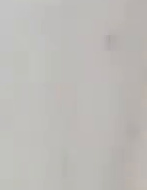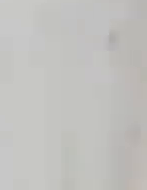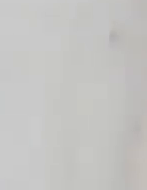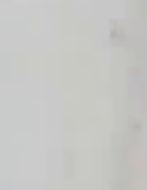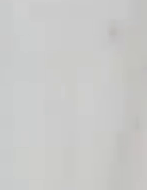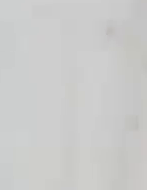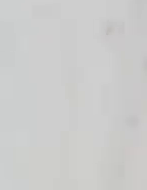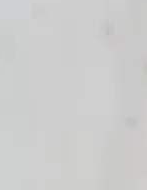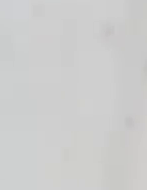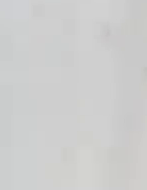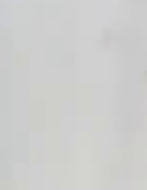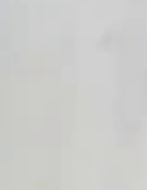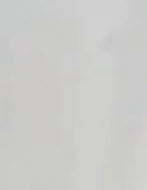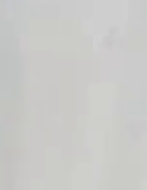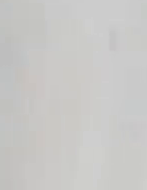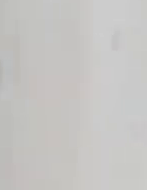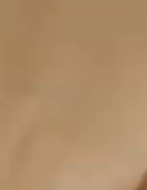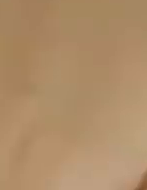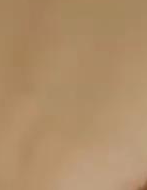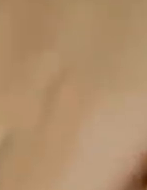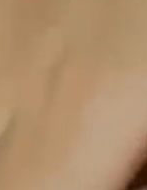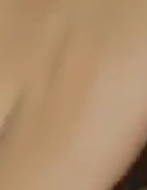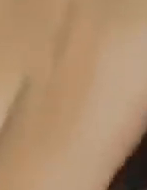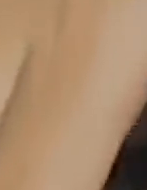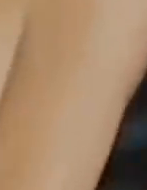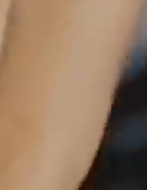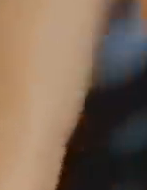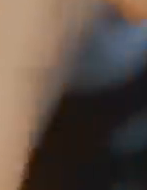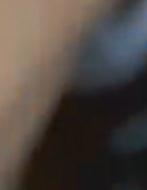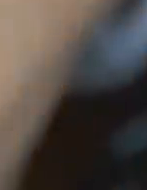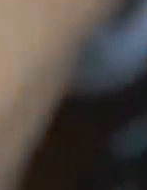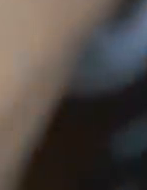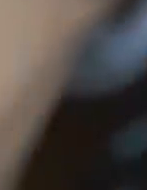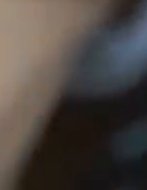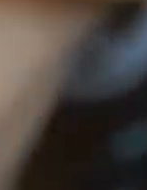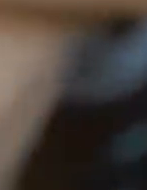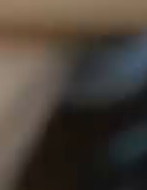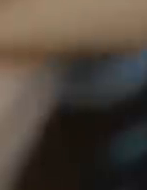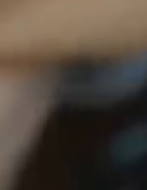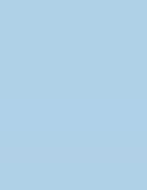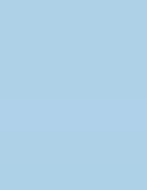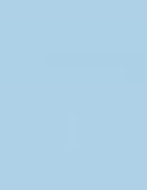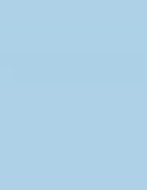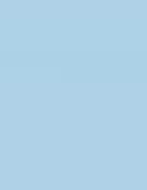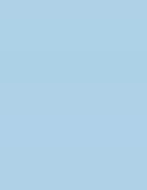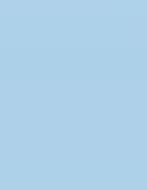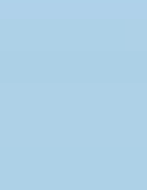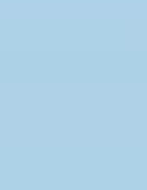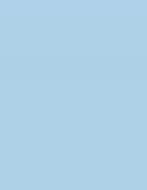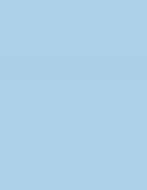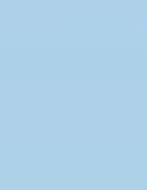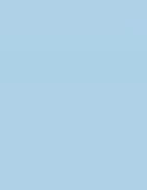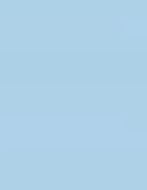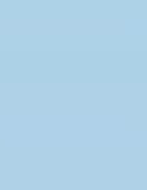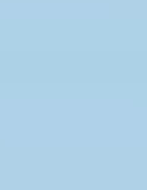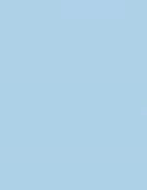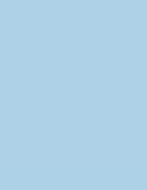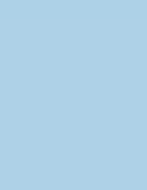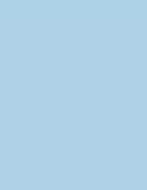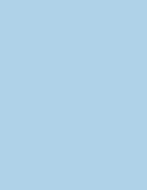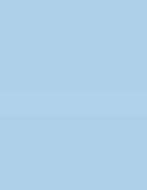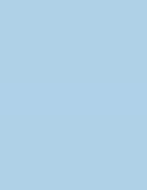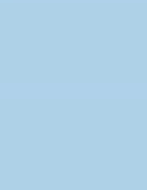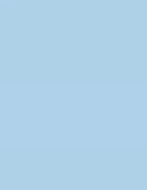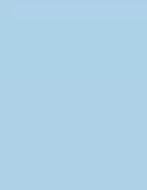and not visiting other households. We can save lives. Remember, social